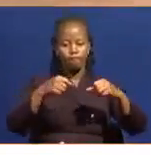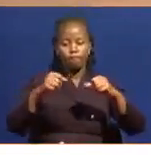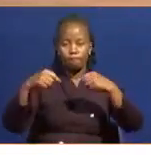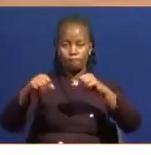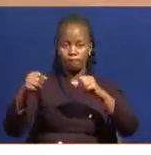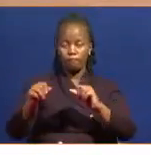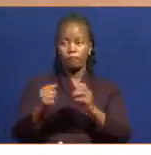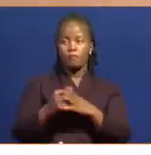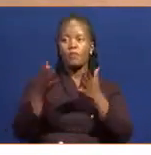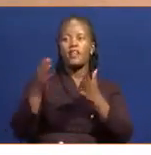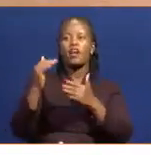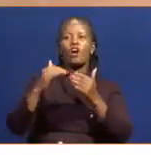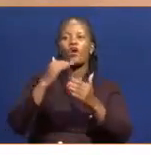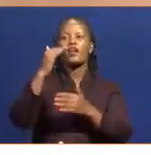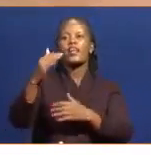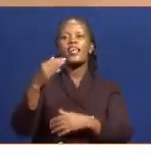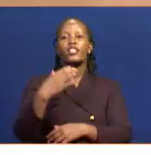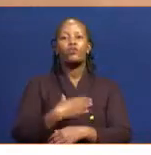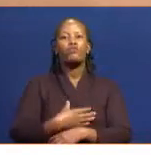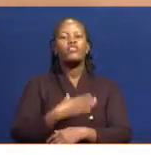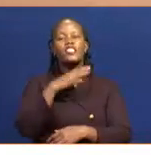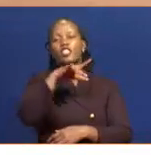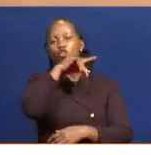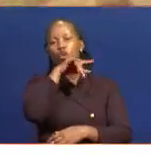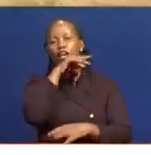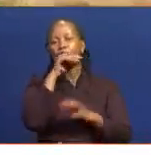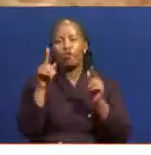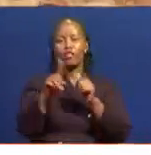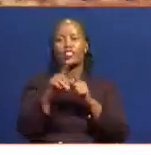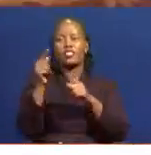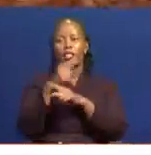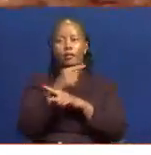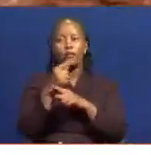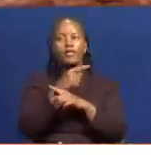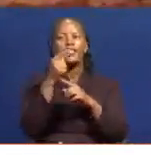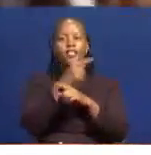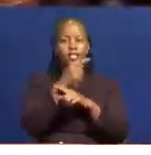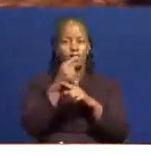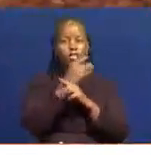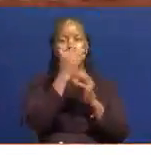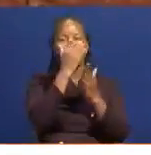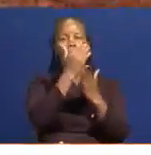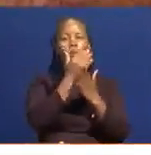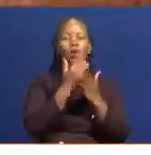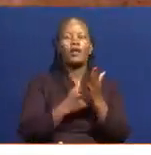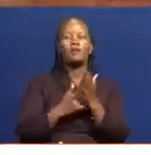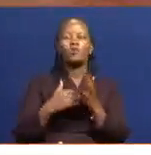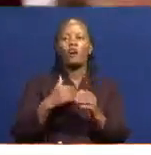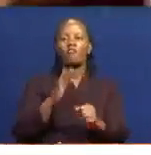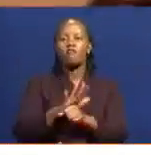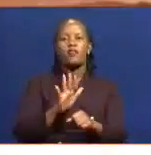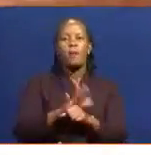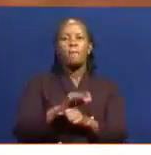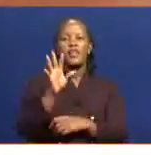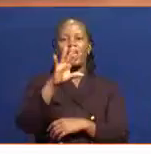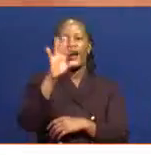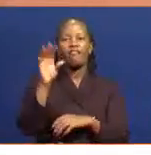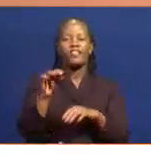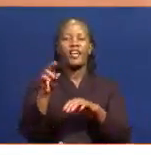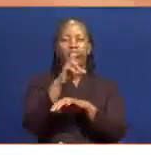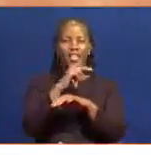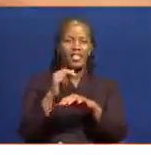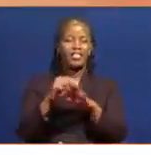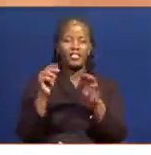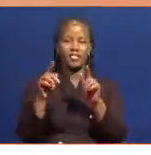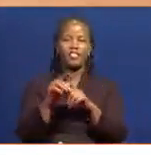tour Uganda to conduct a similar training as part of a program that will see several African nations receive the same